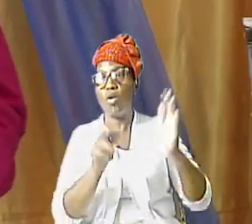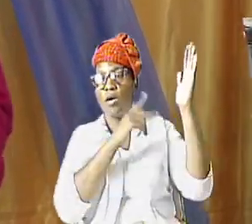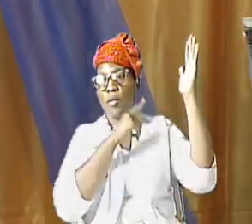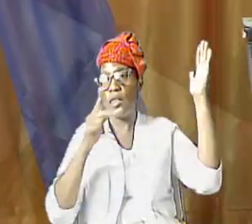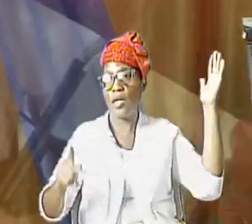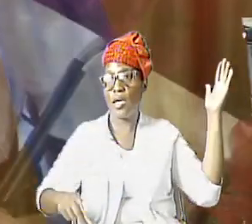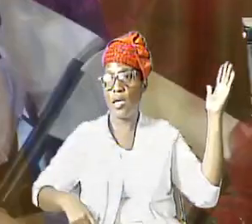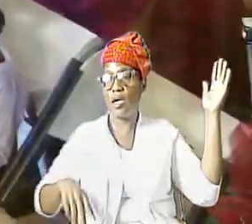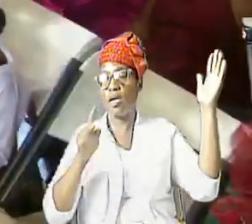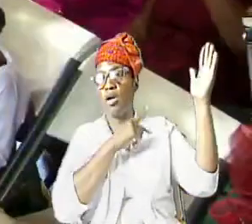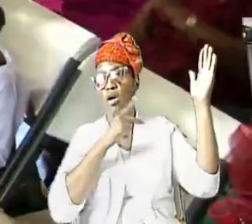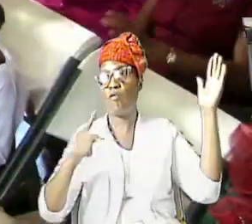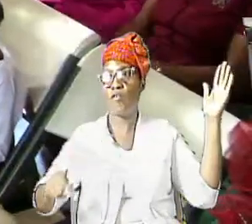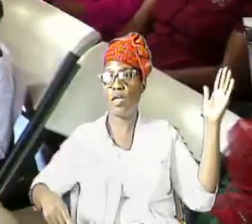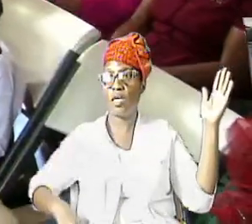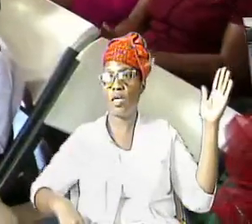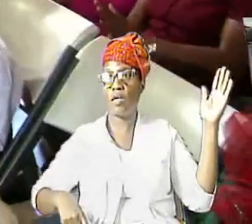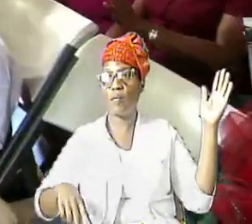King of Kings